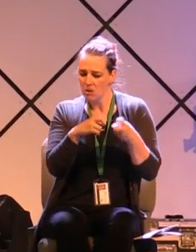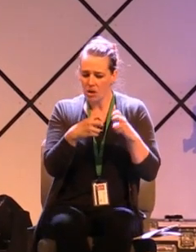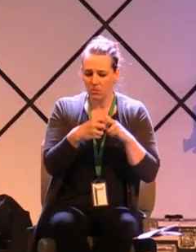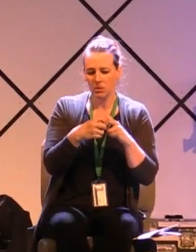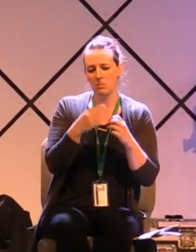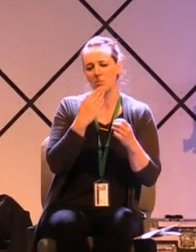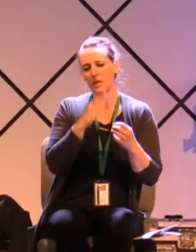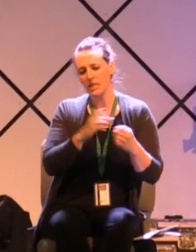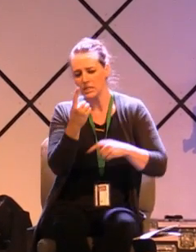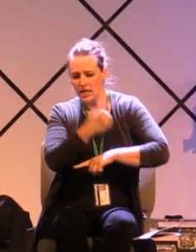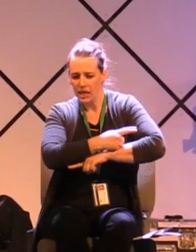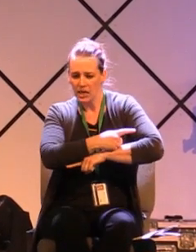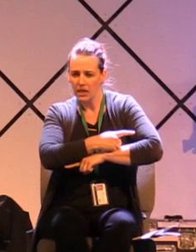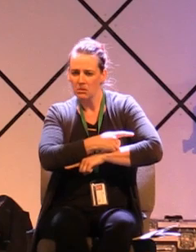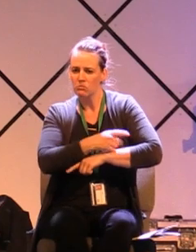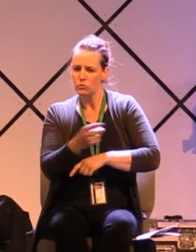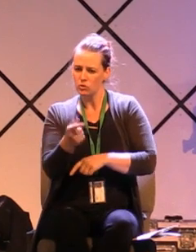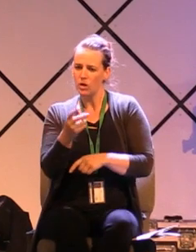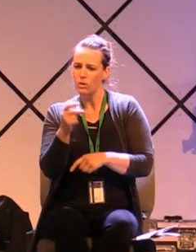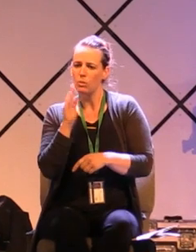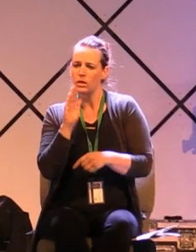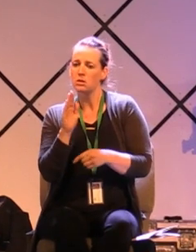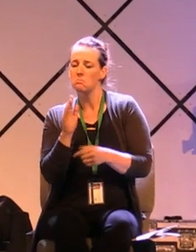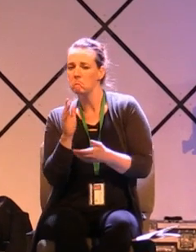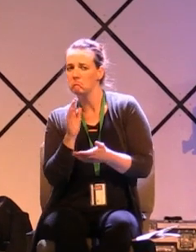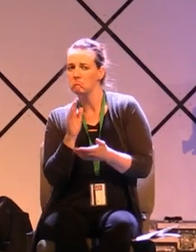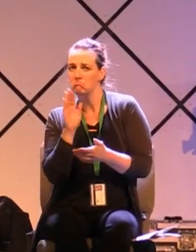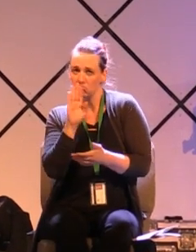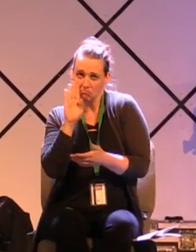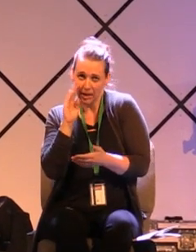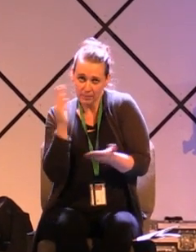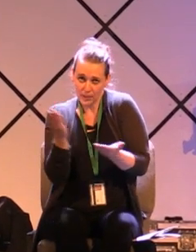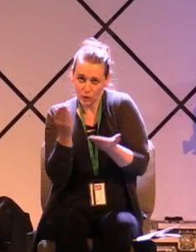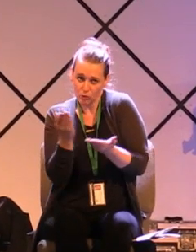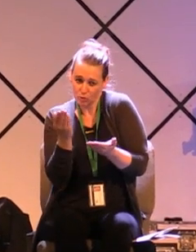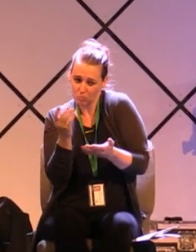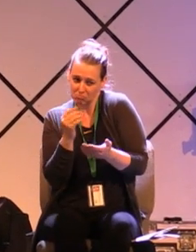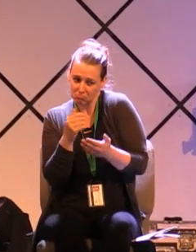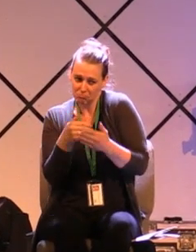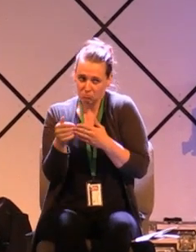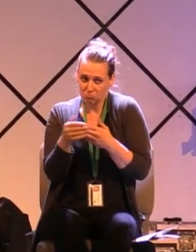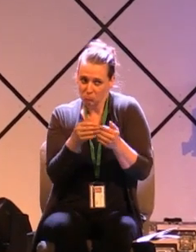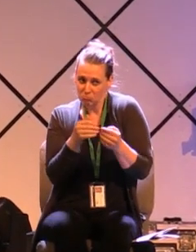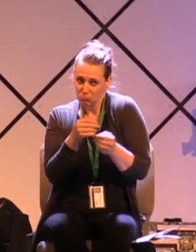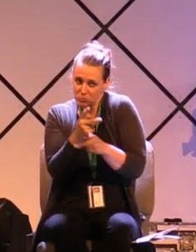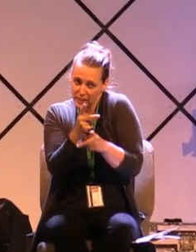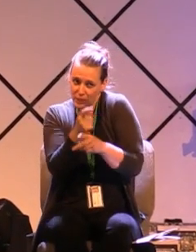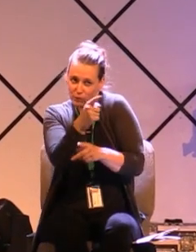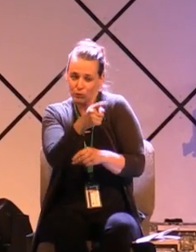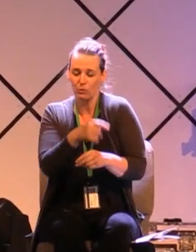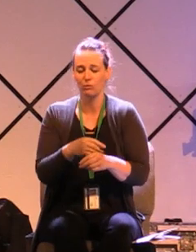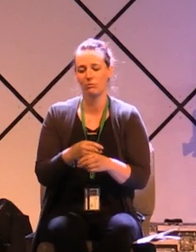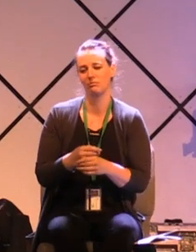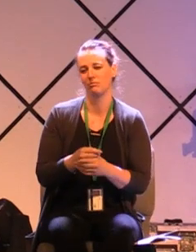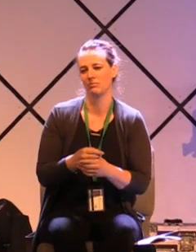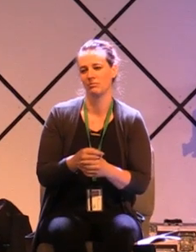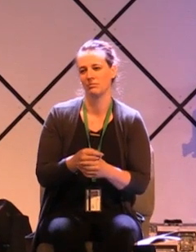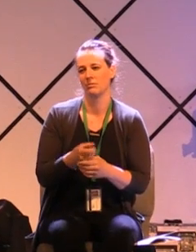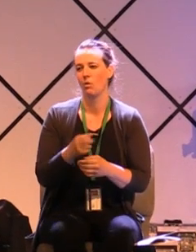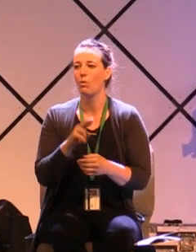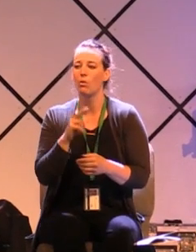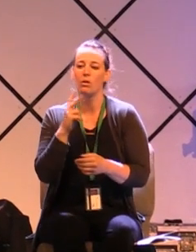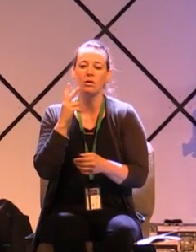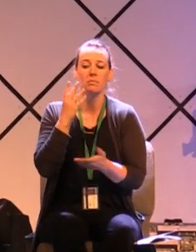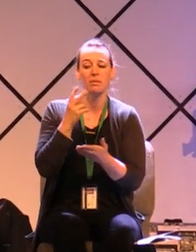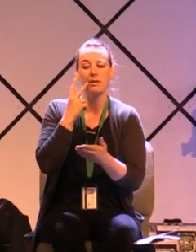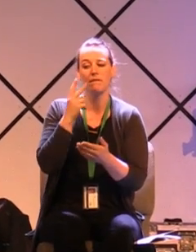bad day, or as transformative as encouraging a child to find their voice and say their very first